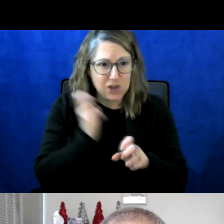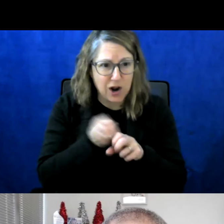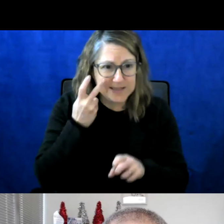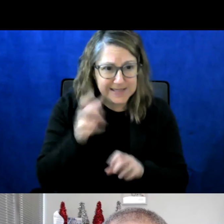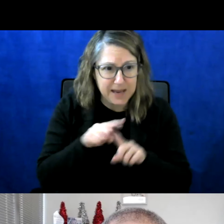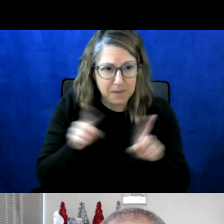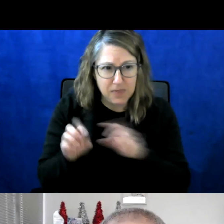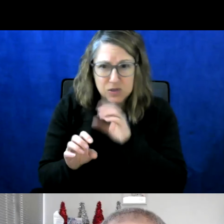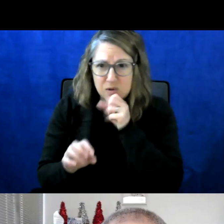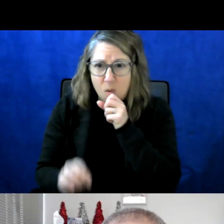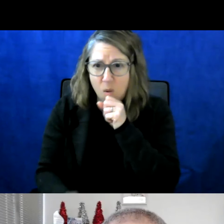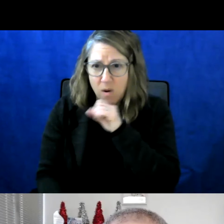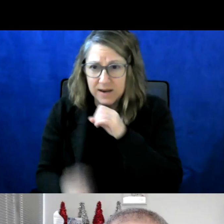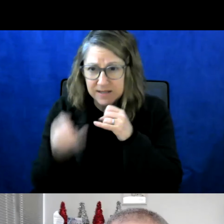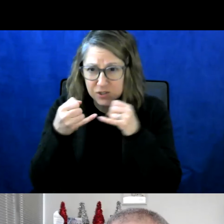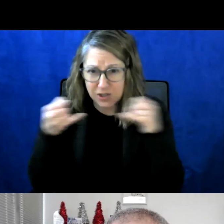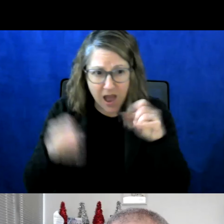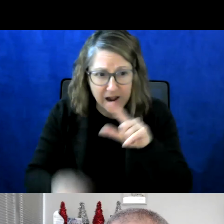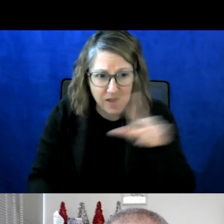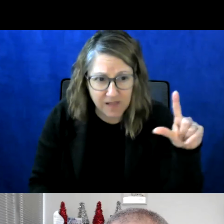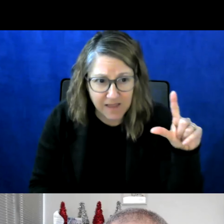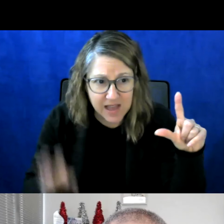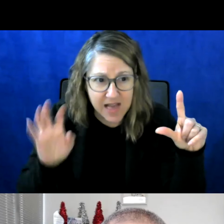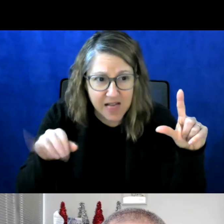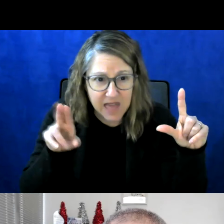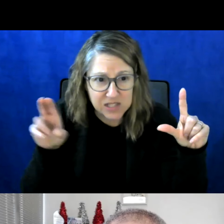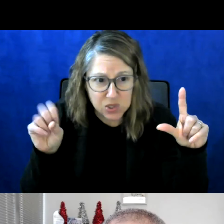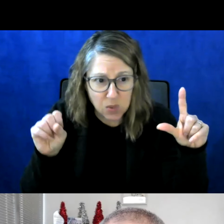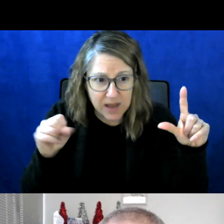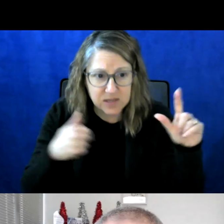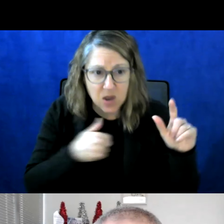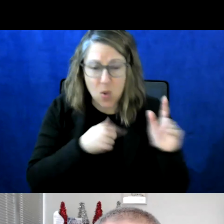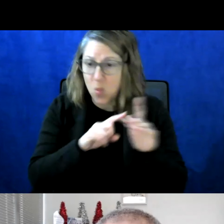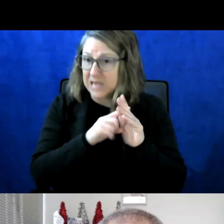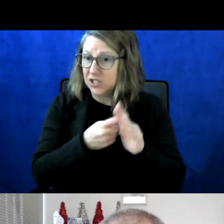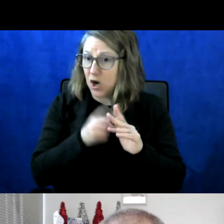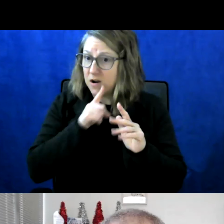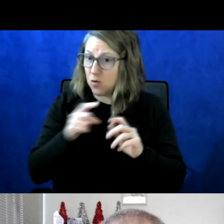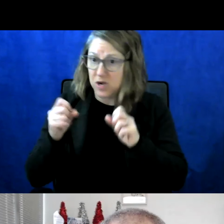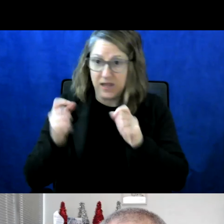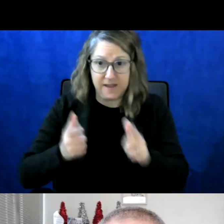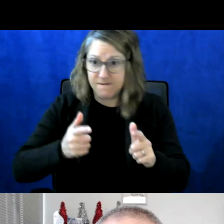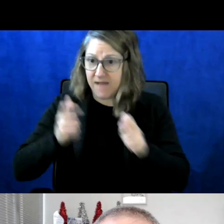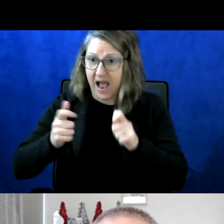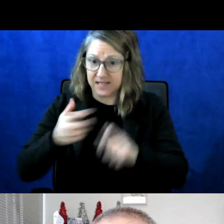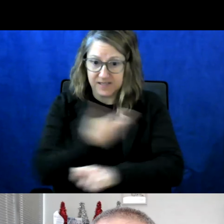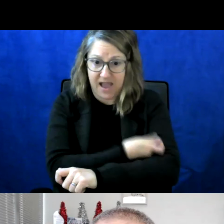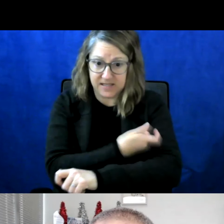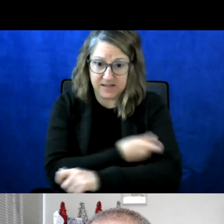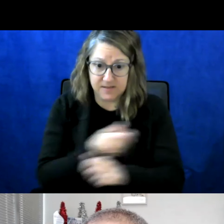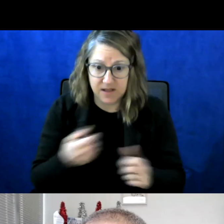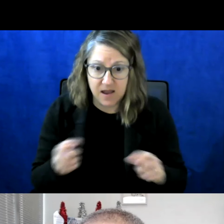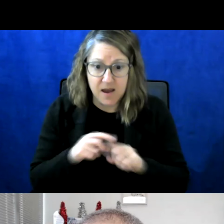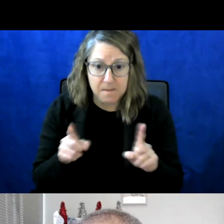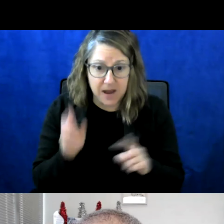left-hand side. That's the United States. The United States started off really fast, but